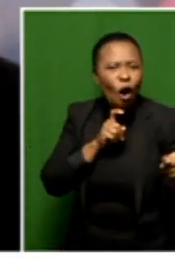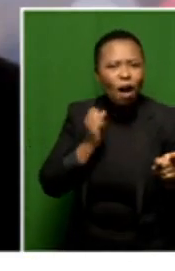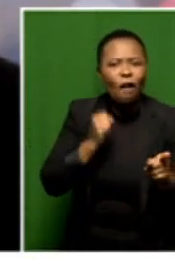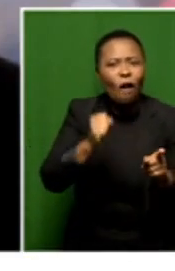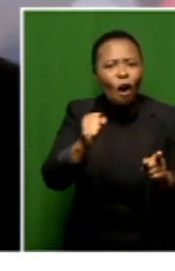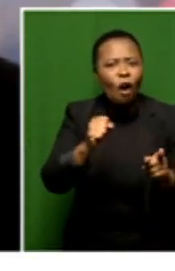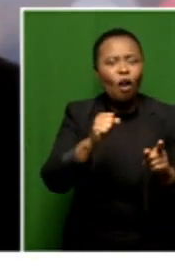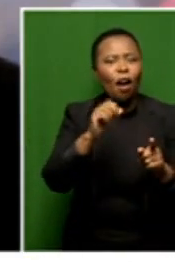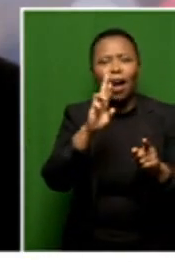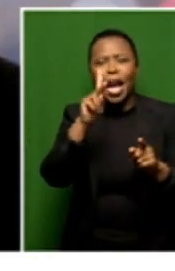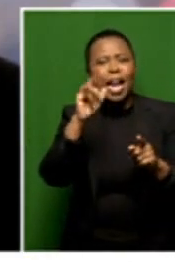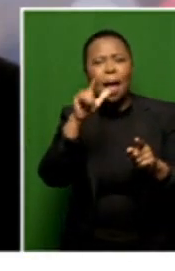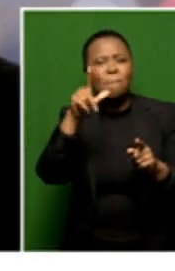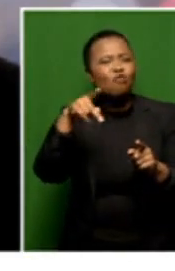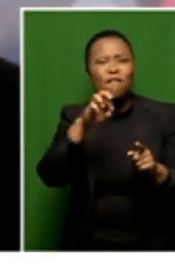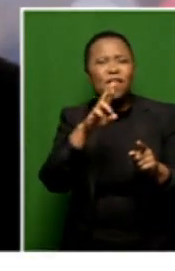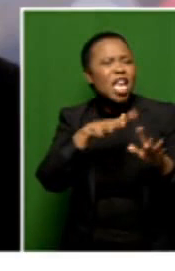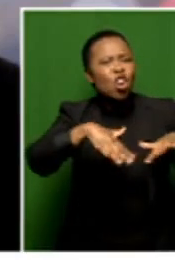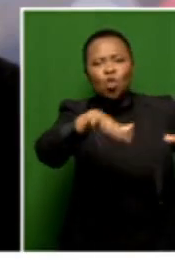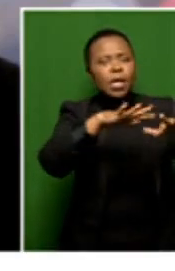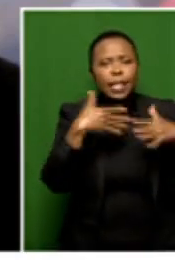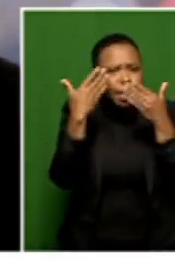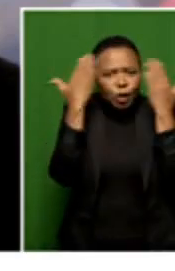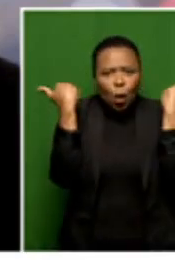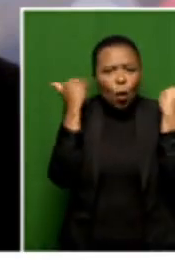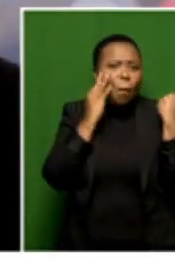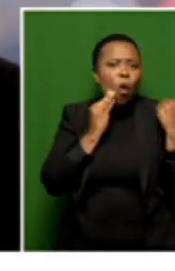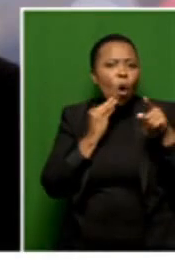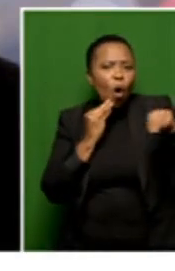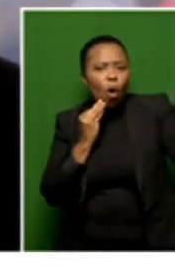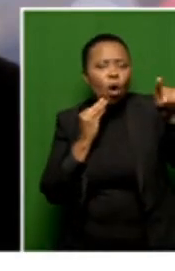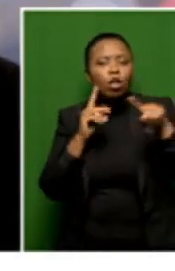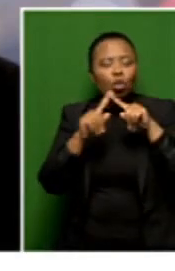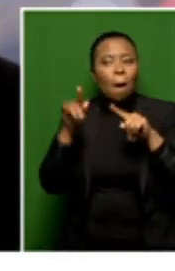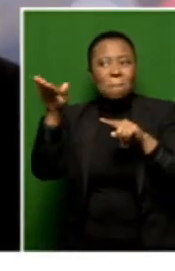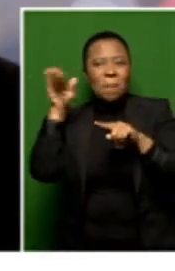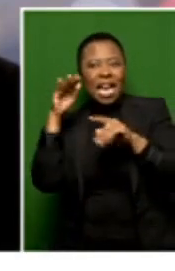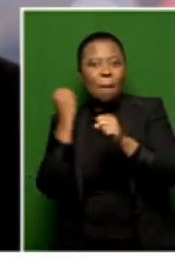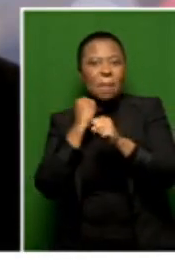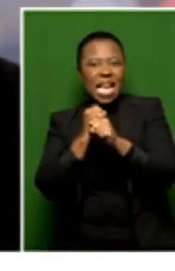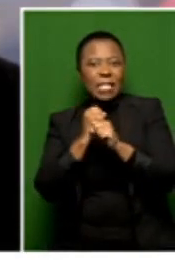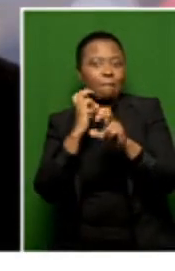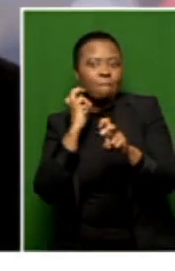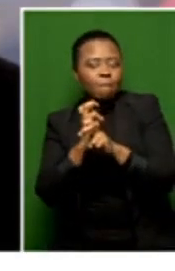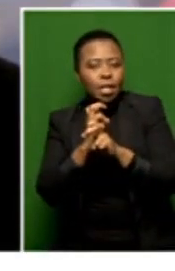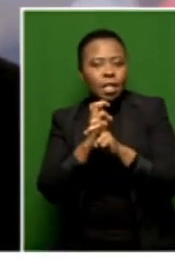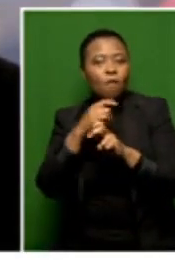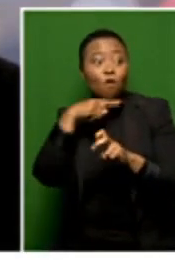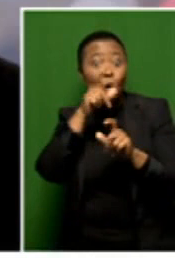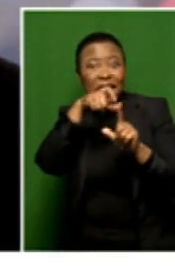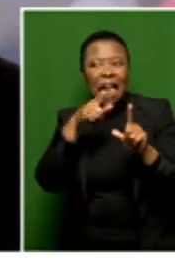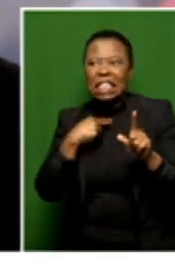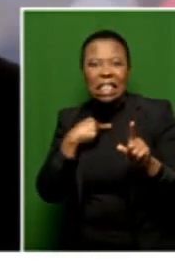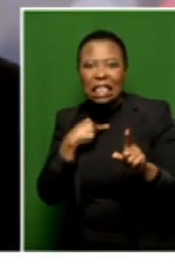in Kleprefir wouldn't know? Do you know what I mean? How do banks make it a bit tougher for fraudsters to get access to their